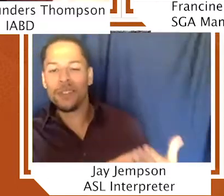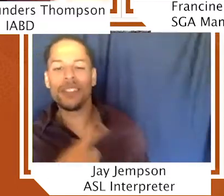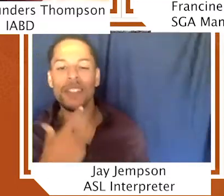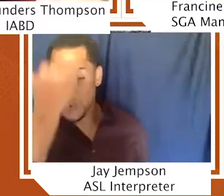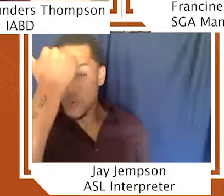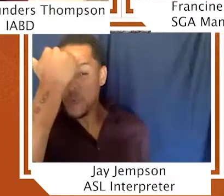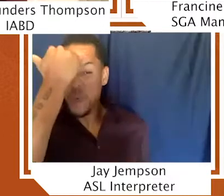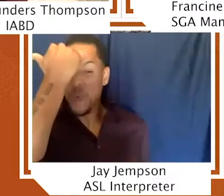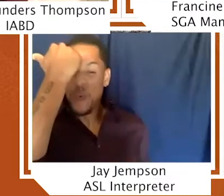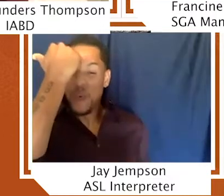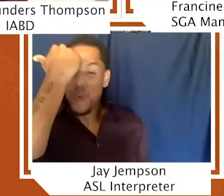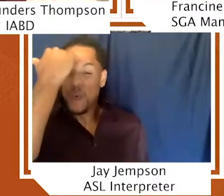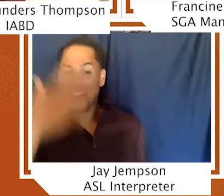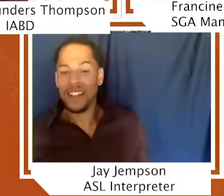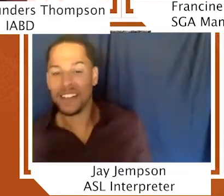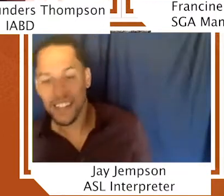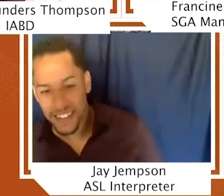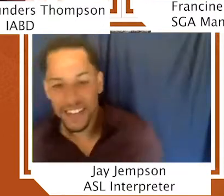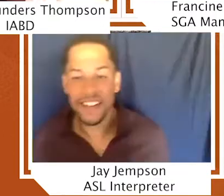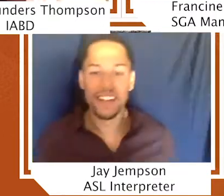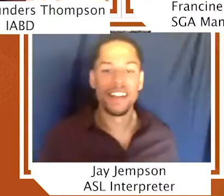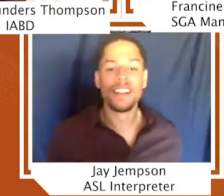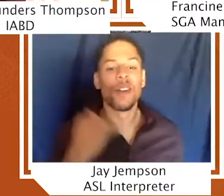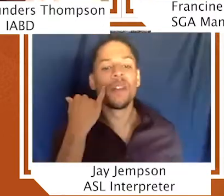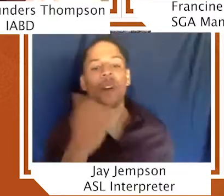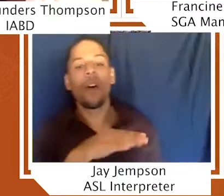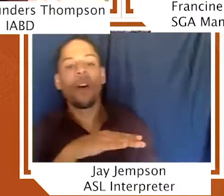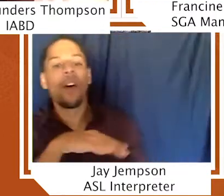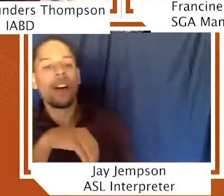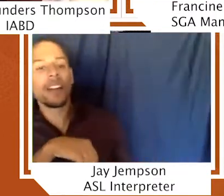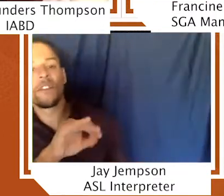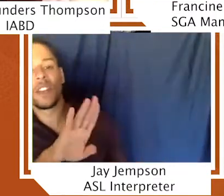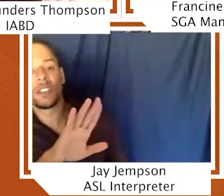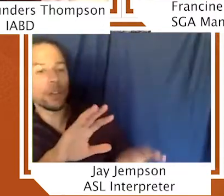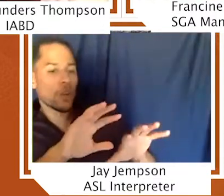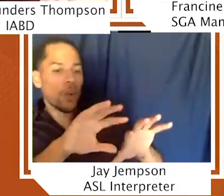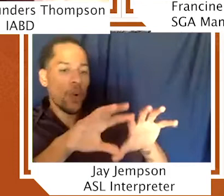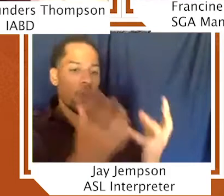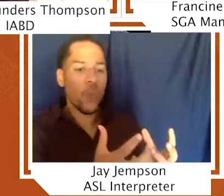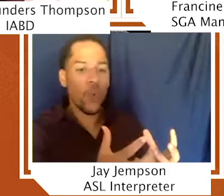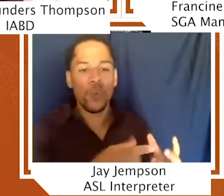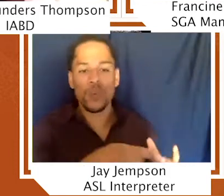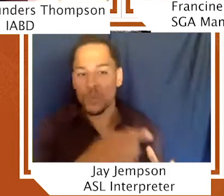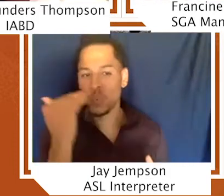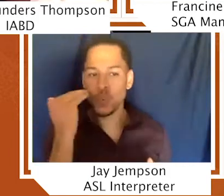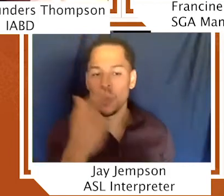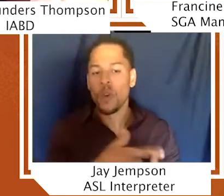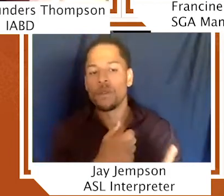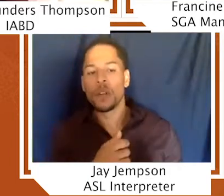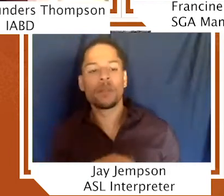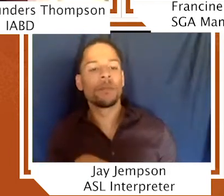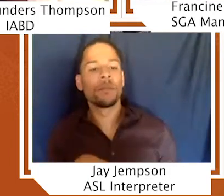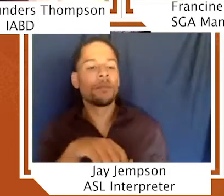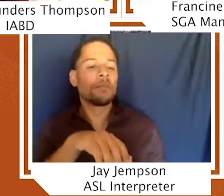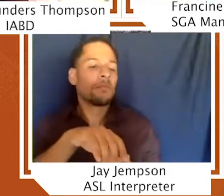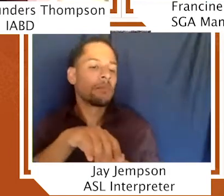Come through Jersey. If you out there in the Facebook world, or you in the Zoom room, and you from Jersey, stand up. Right. My daddy was from Jersey.